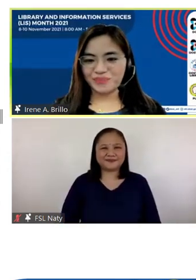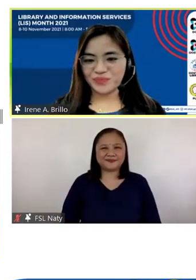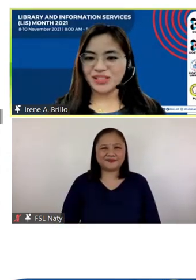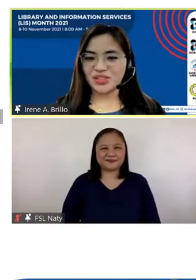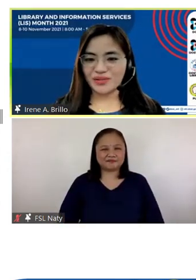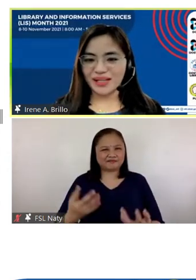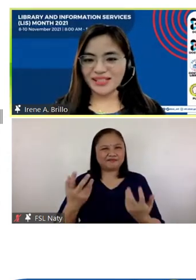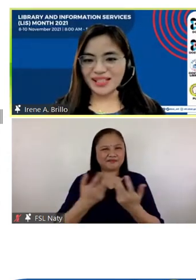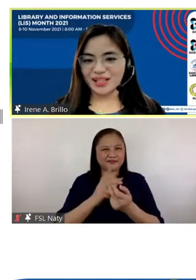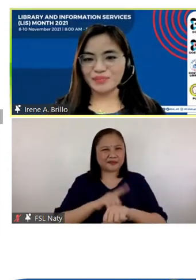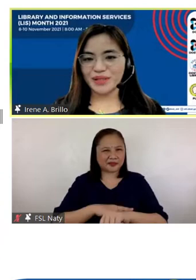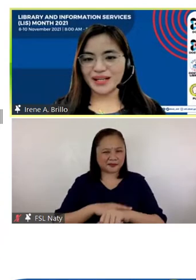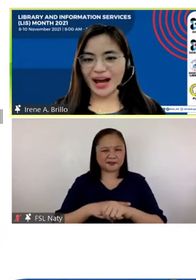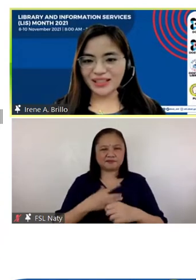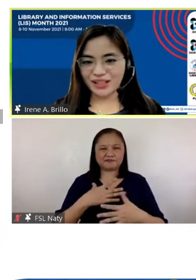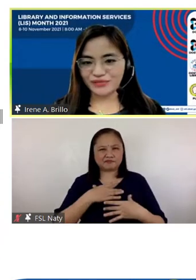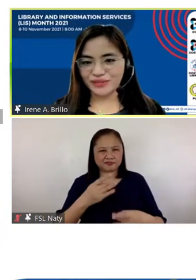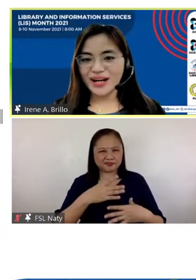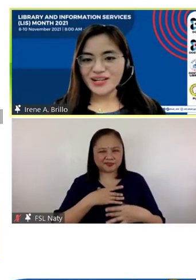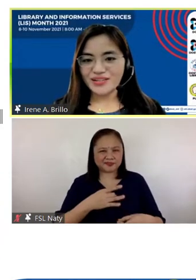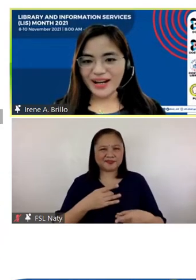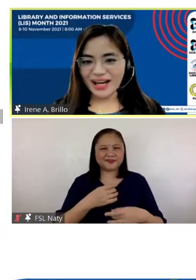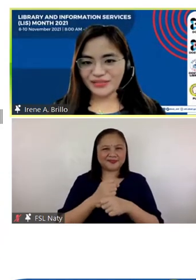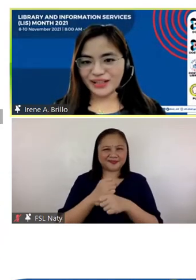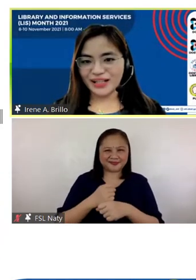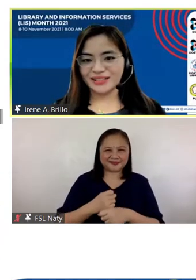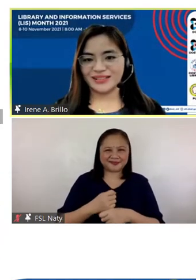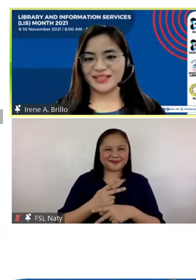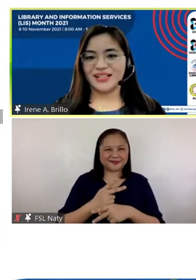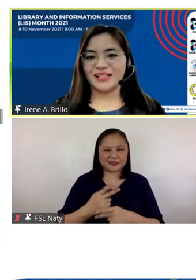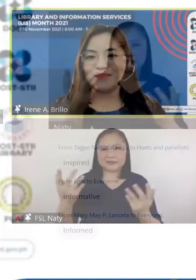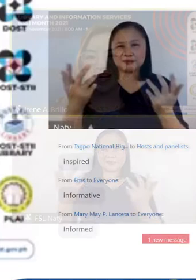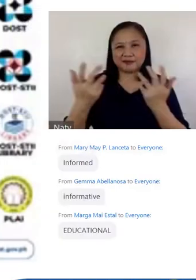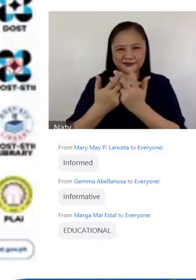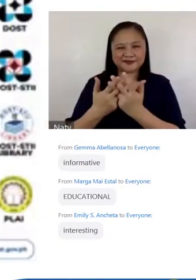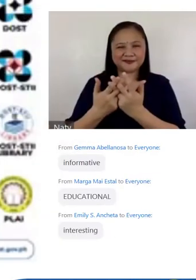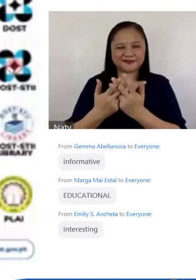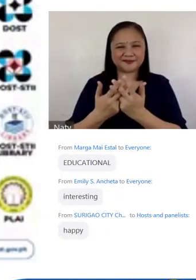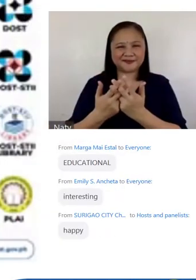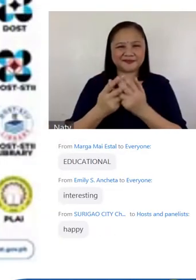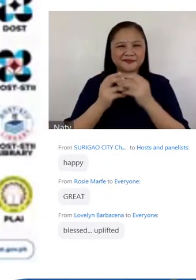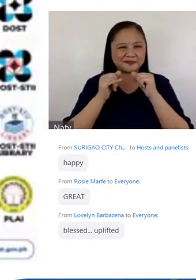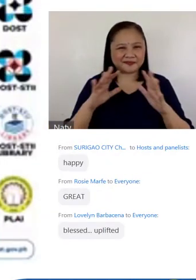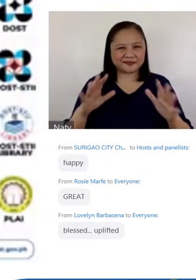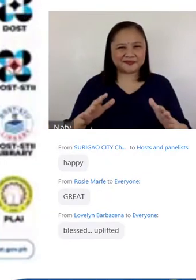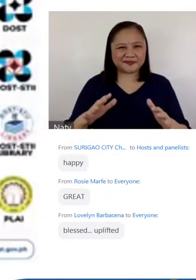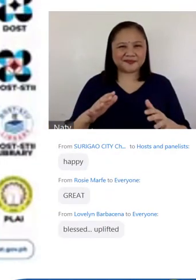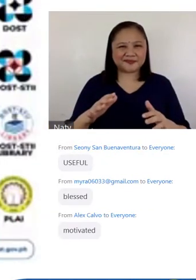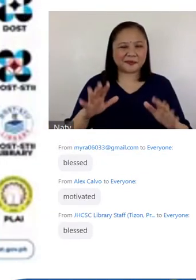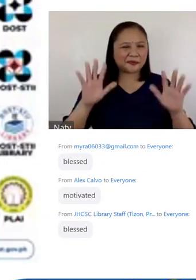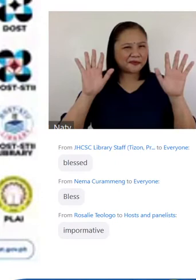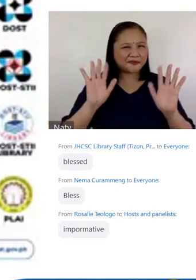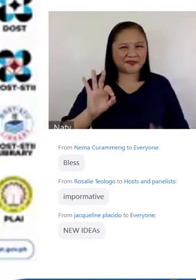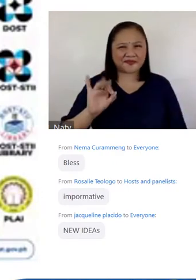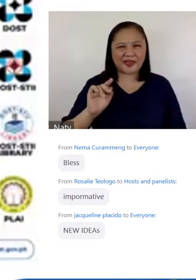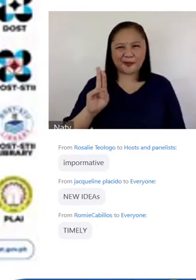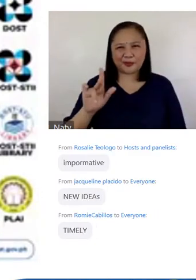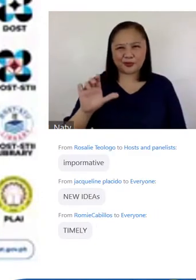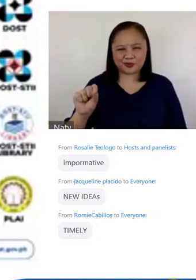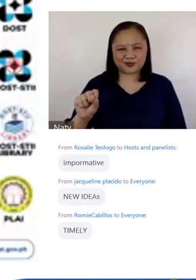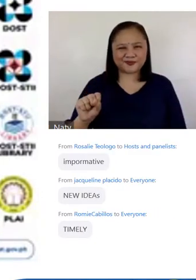timely, interesting, productive, relevant, blessed, fabulous,